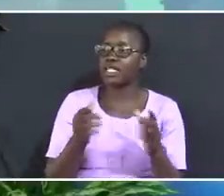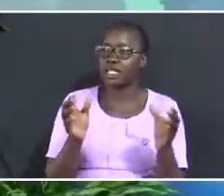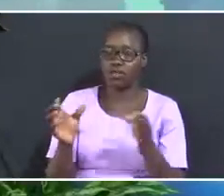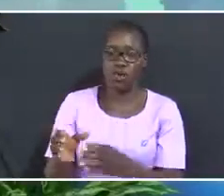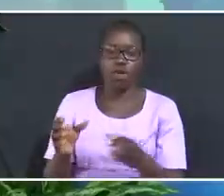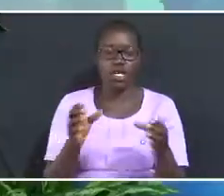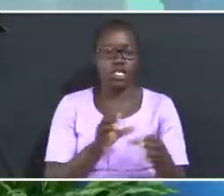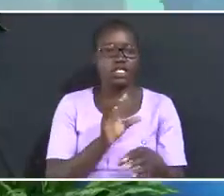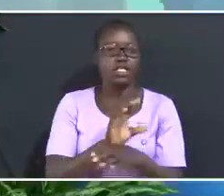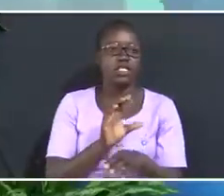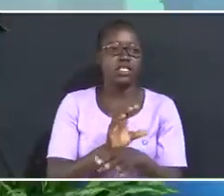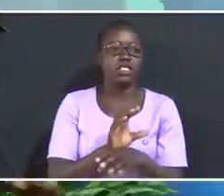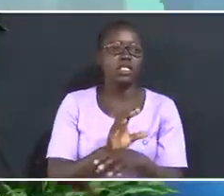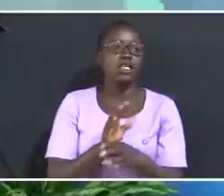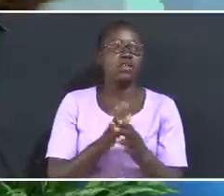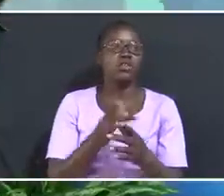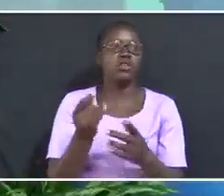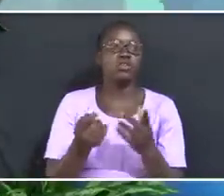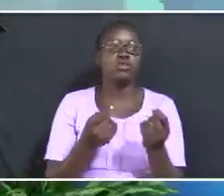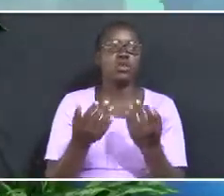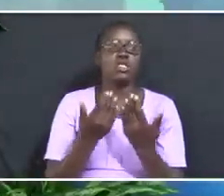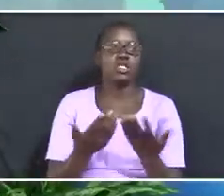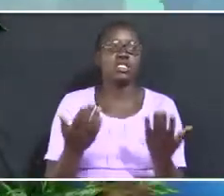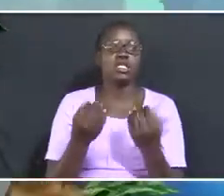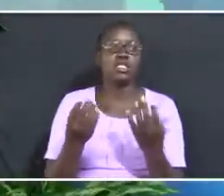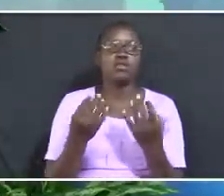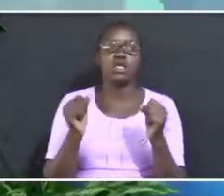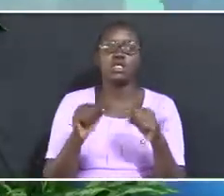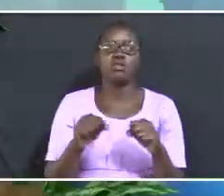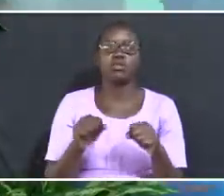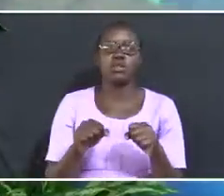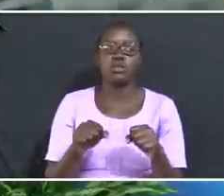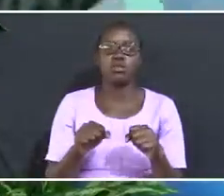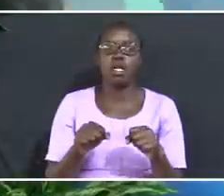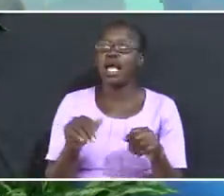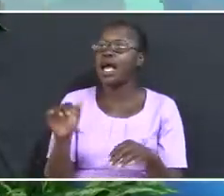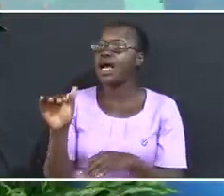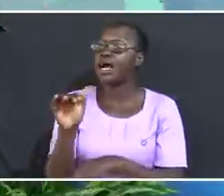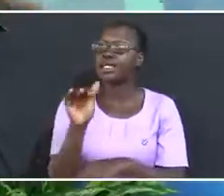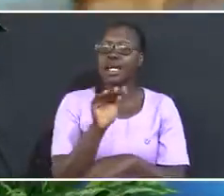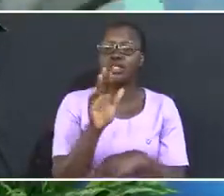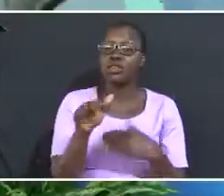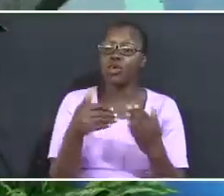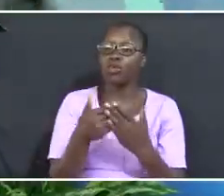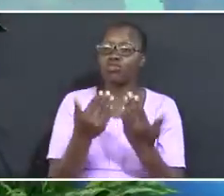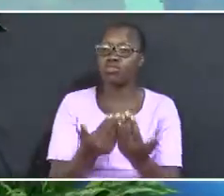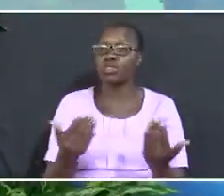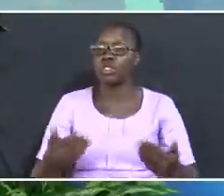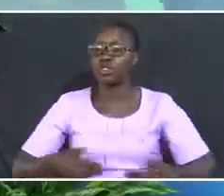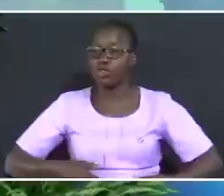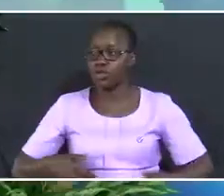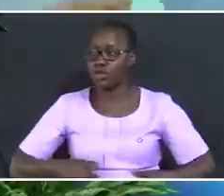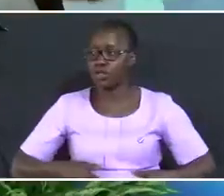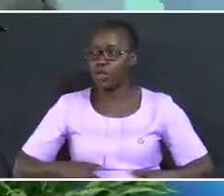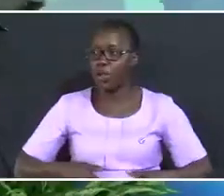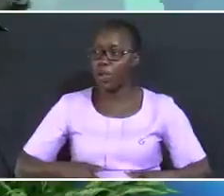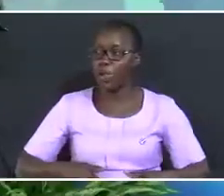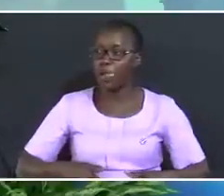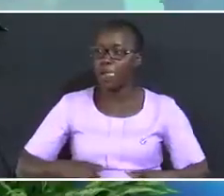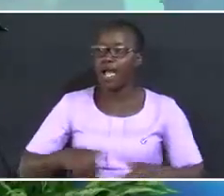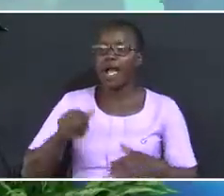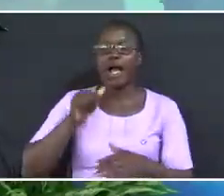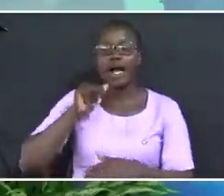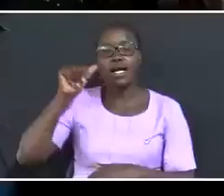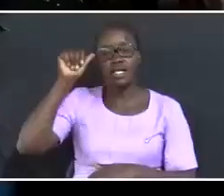this church into those smaller groups, as many as possible, and ask everyone, children, youth,